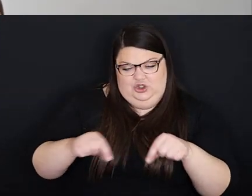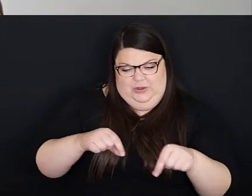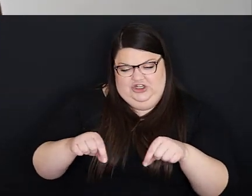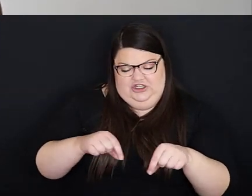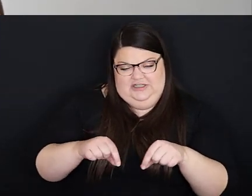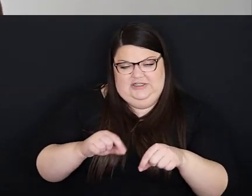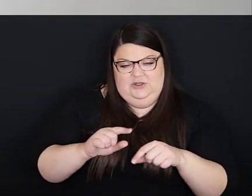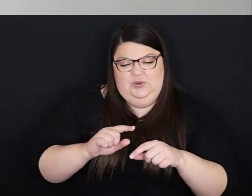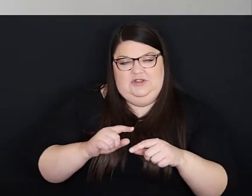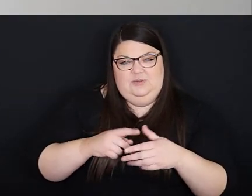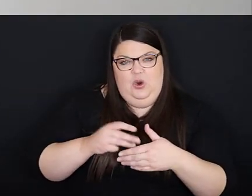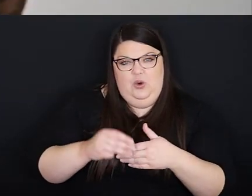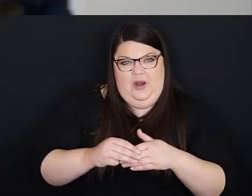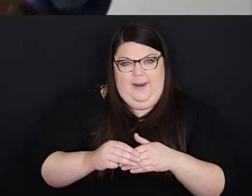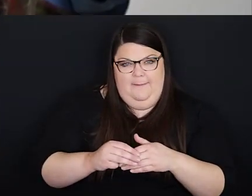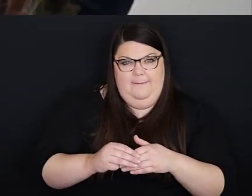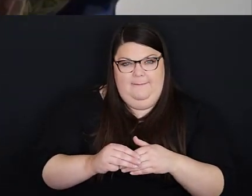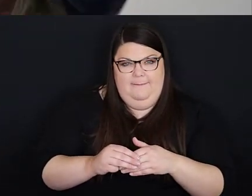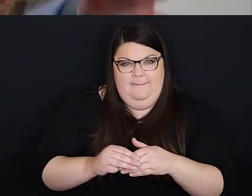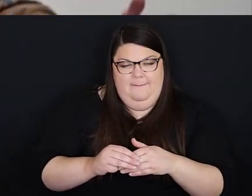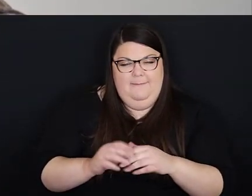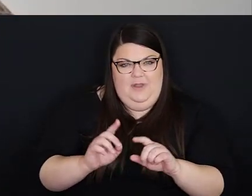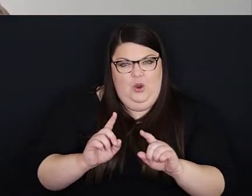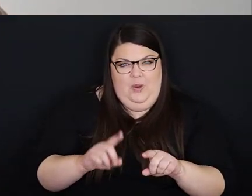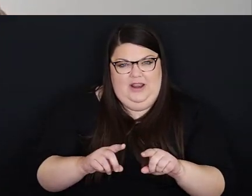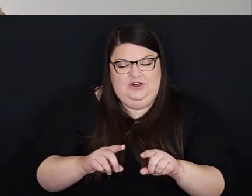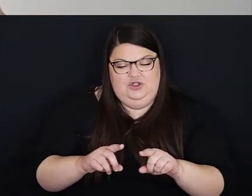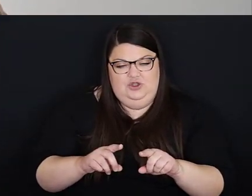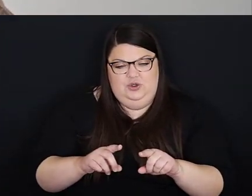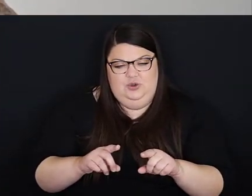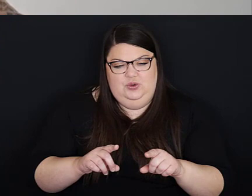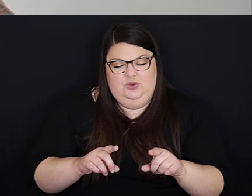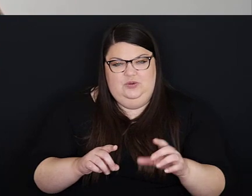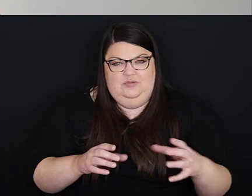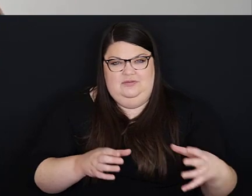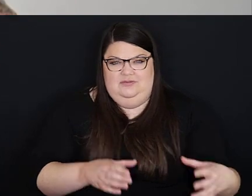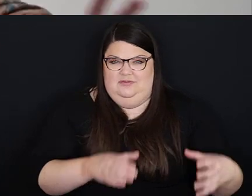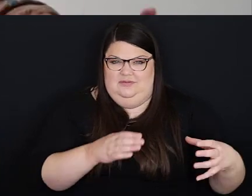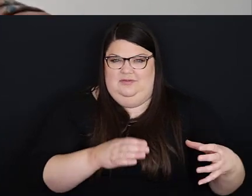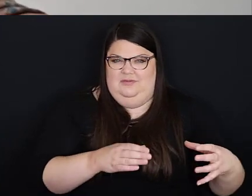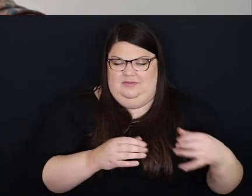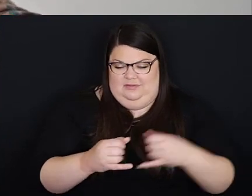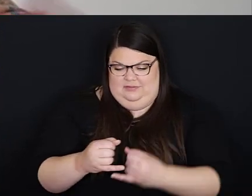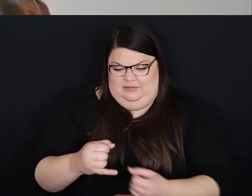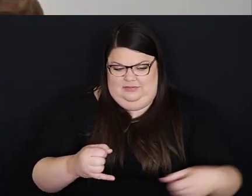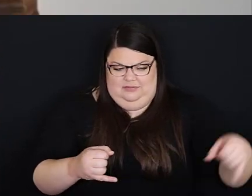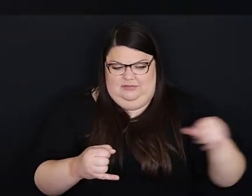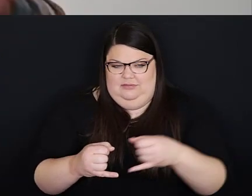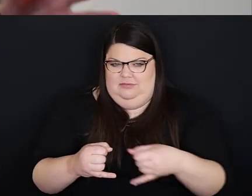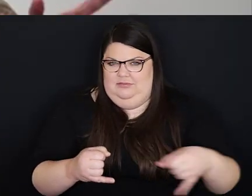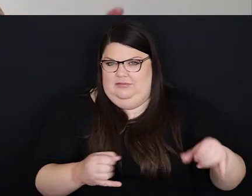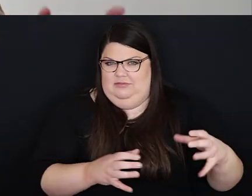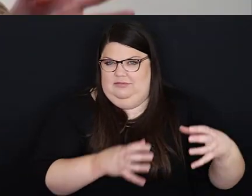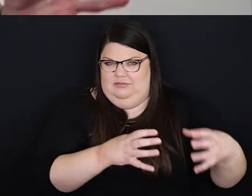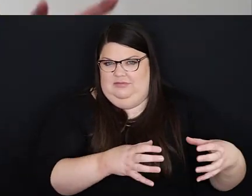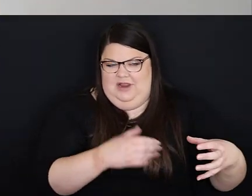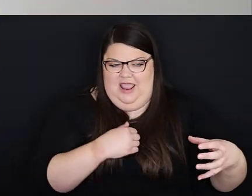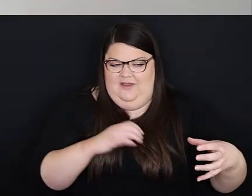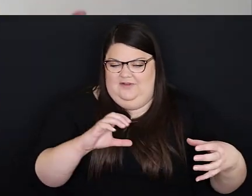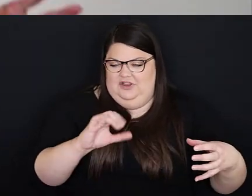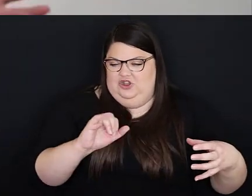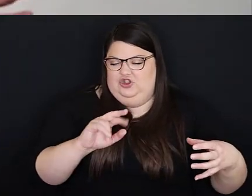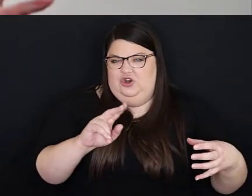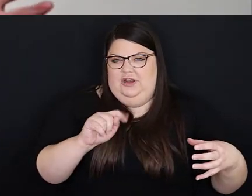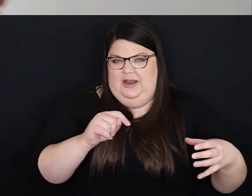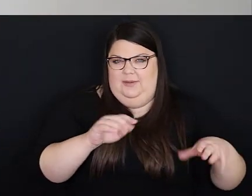through, to a console over here, which had the circuit boards, which you'll see in the show, that